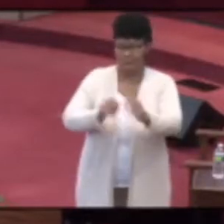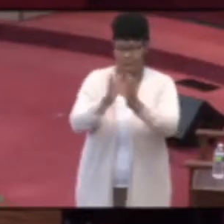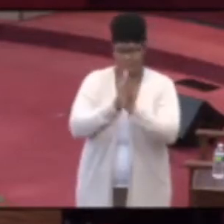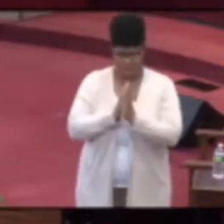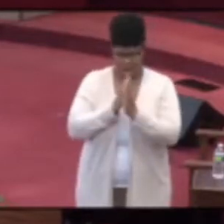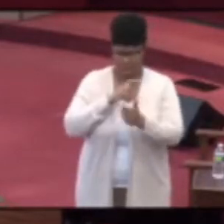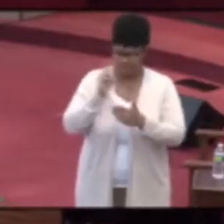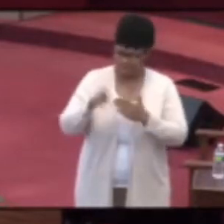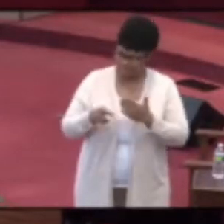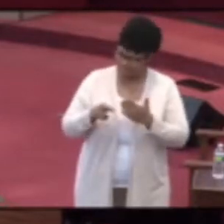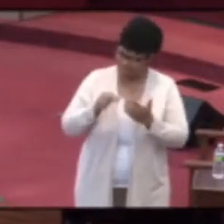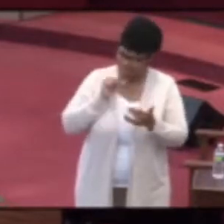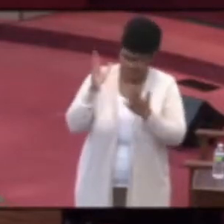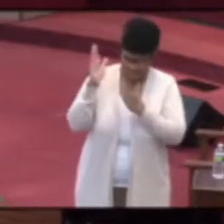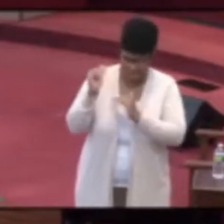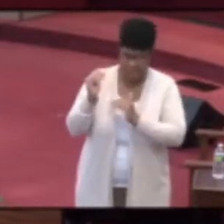them.